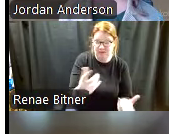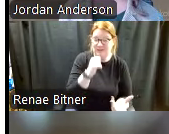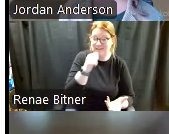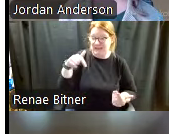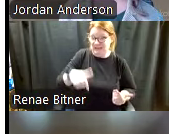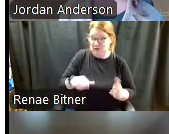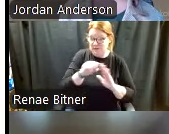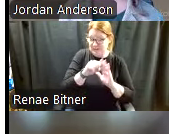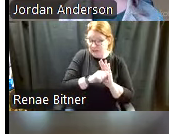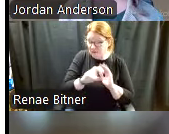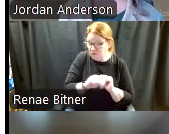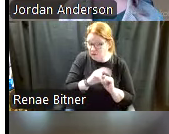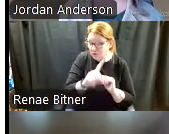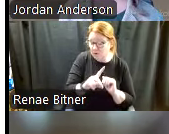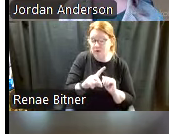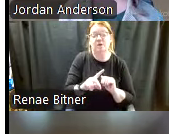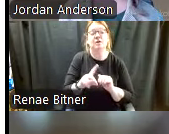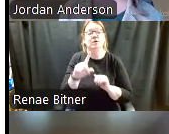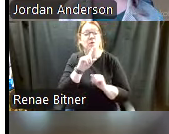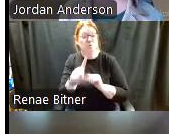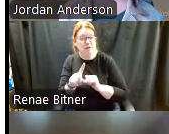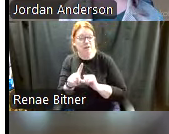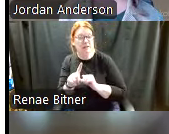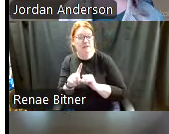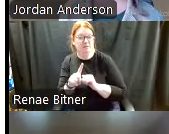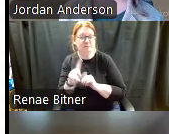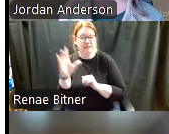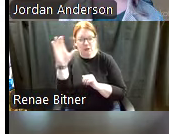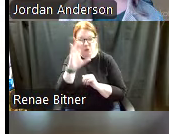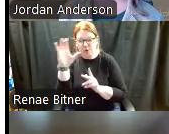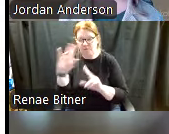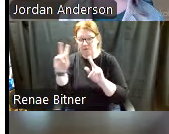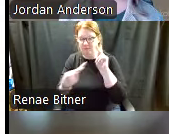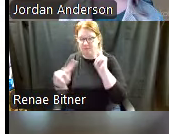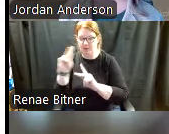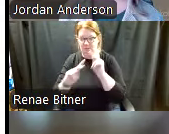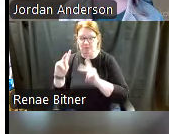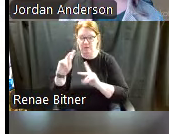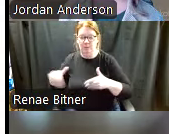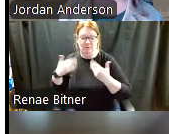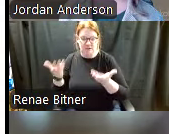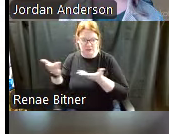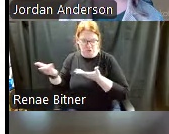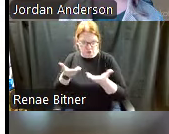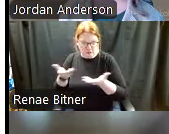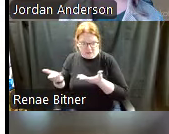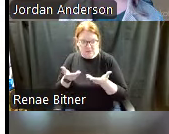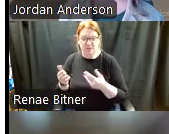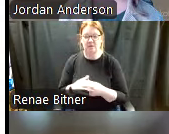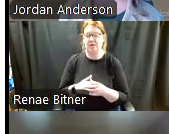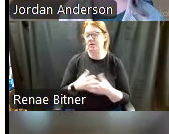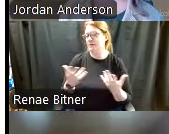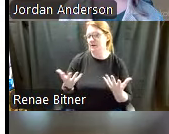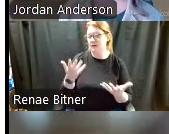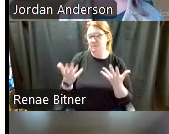kind of investigate where these people are that provide this service that would be